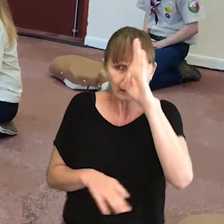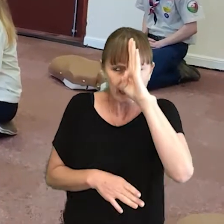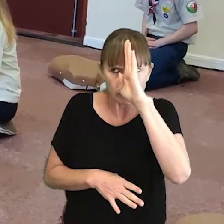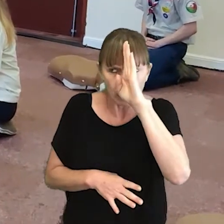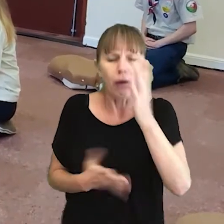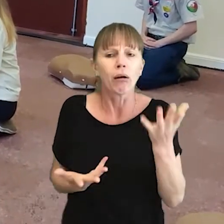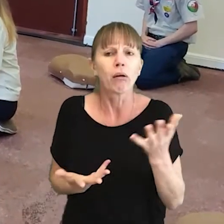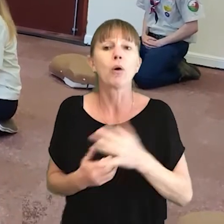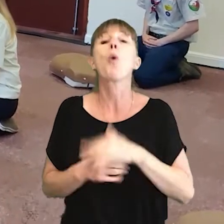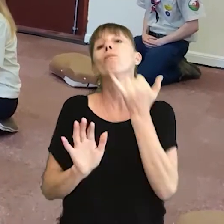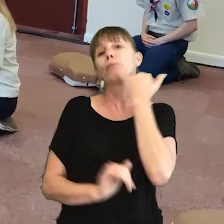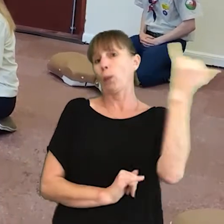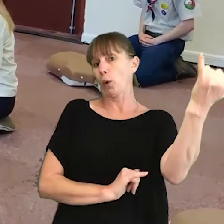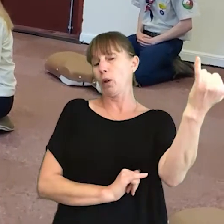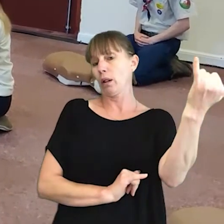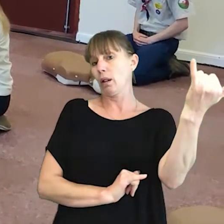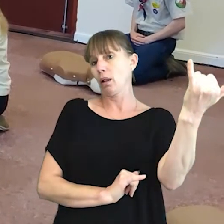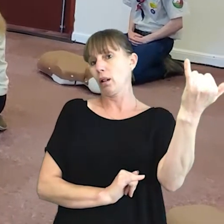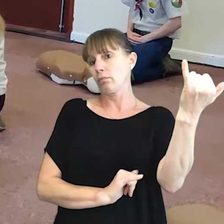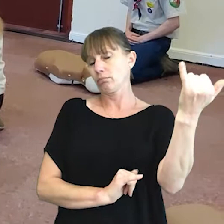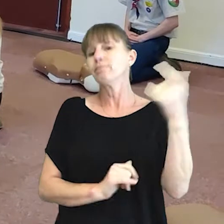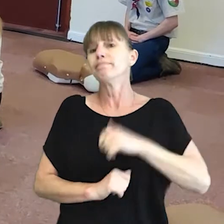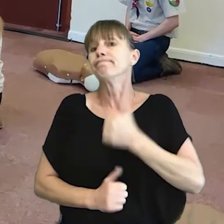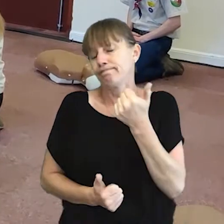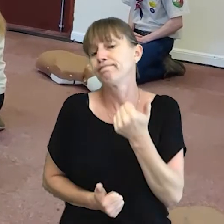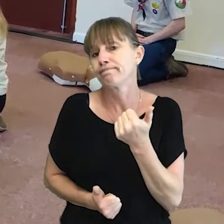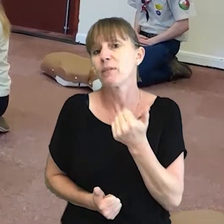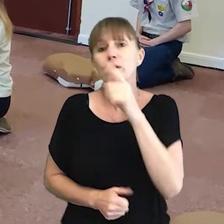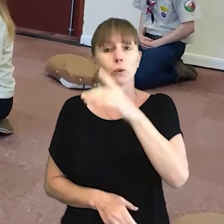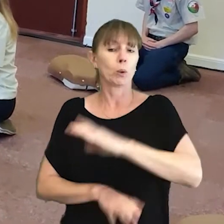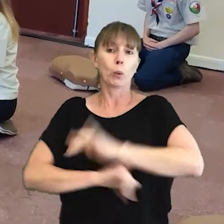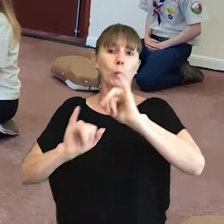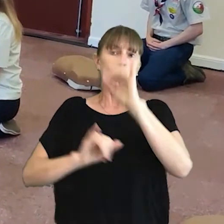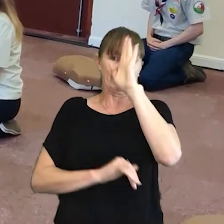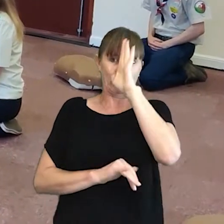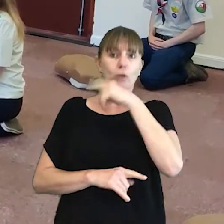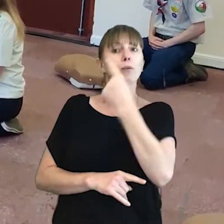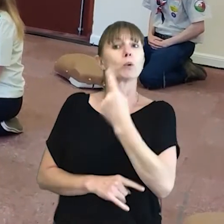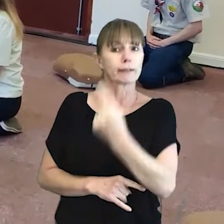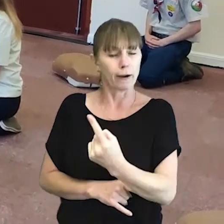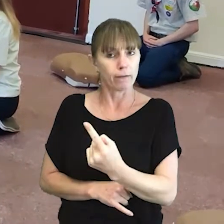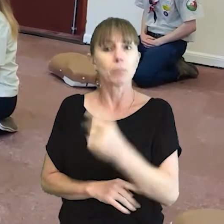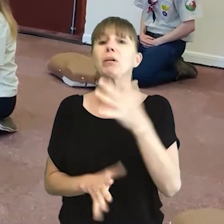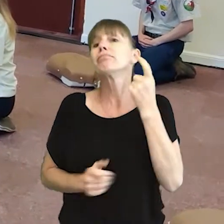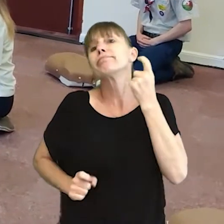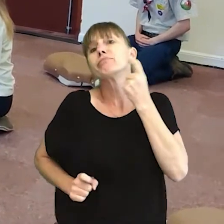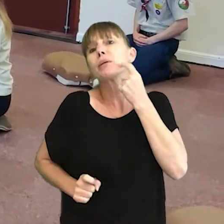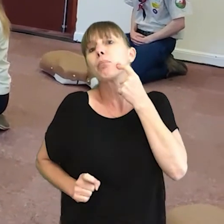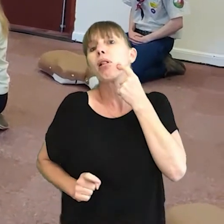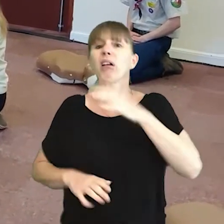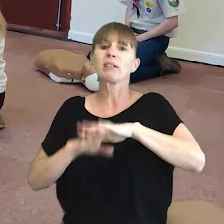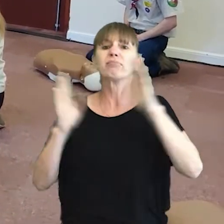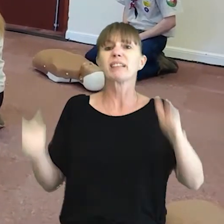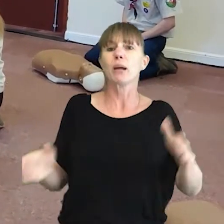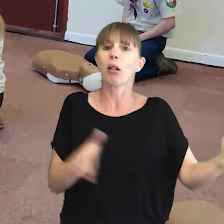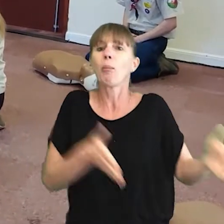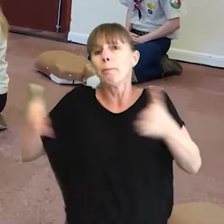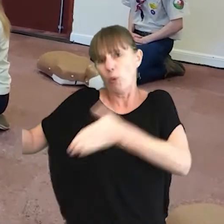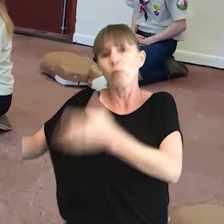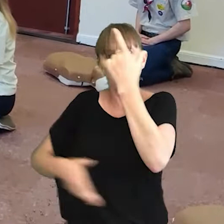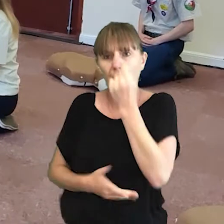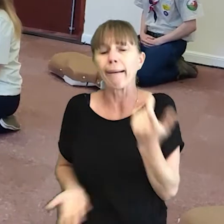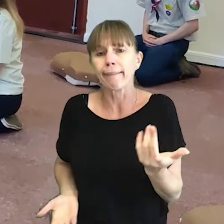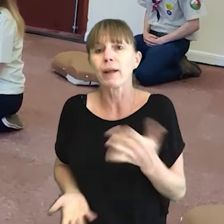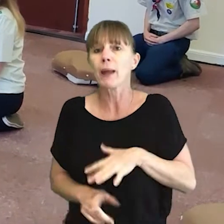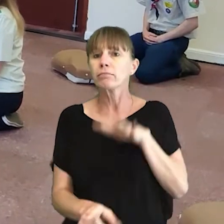just go and make the phone call. That would be sufficient if it was too dangerous for us. If it was something simple, remove the danger and